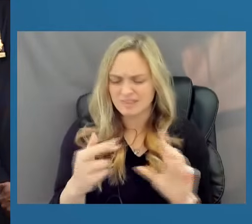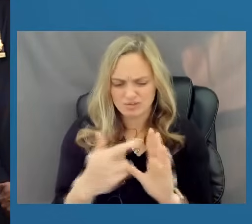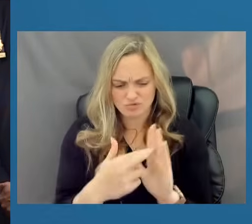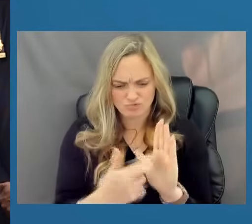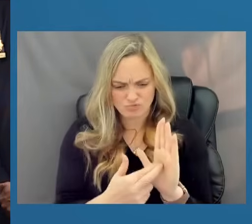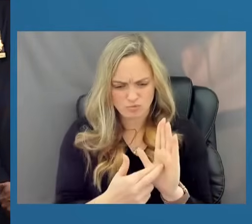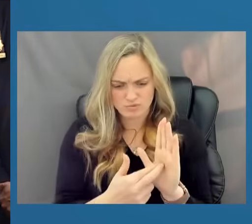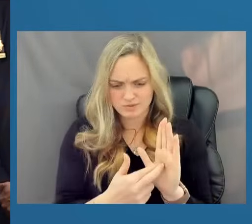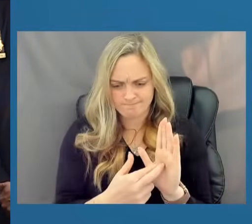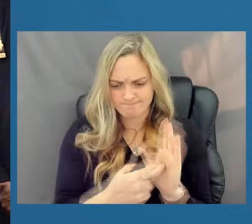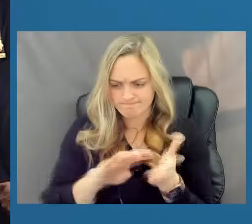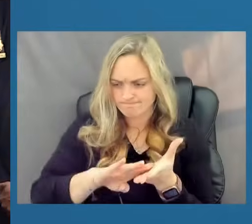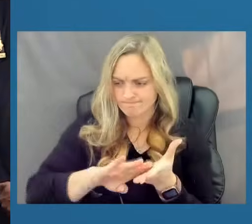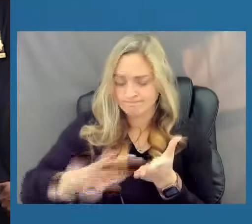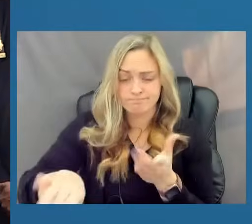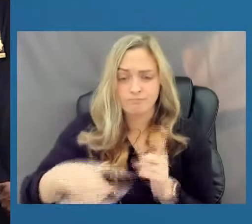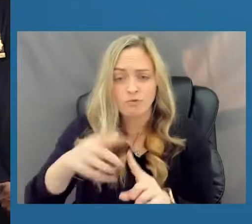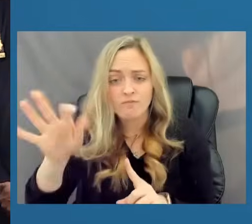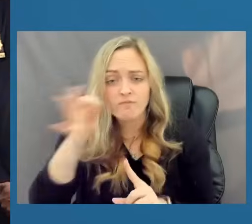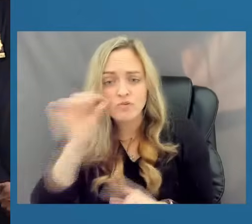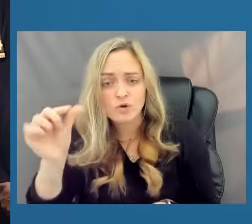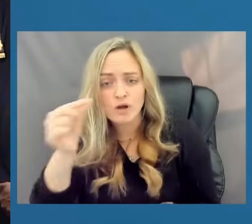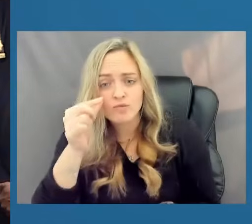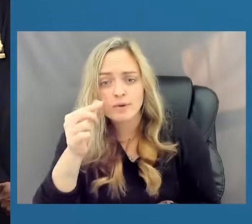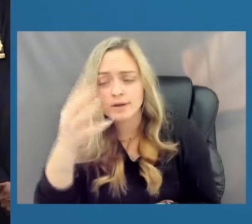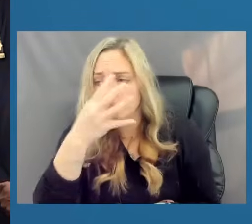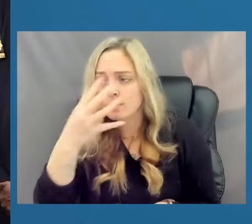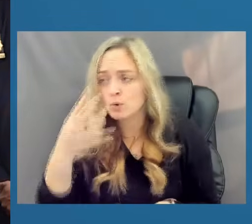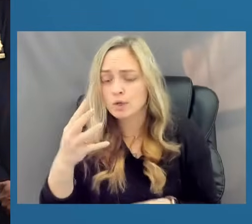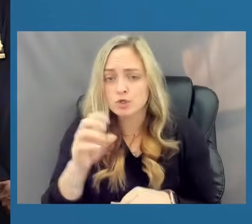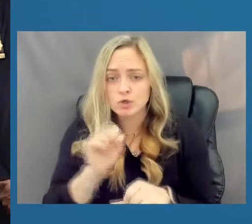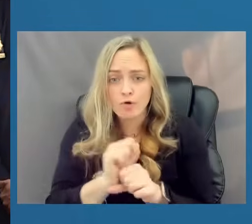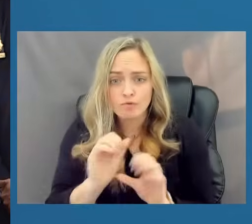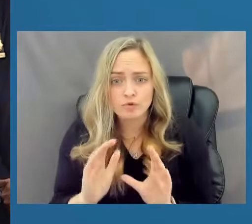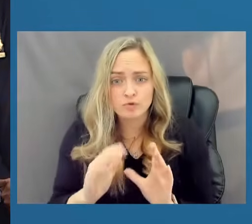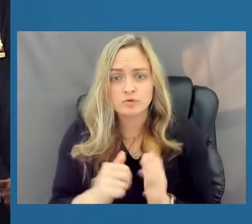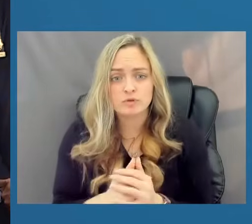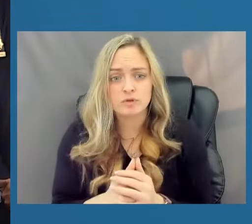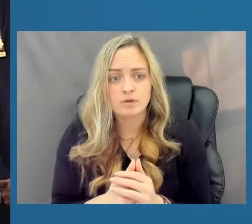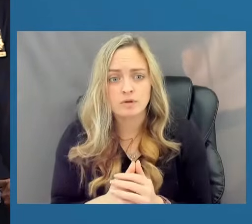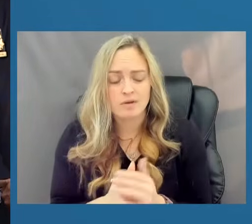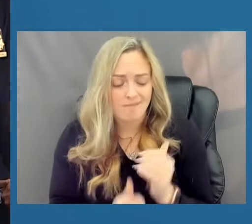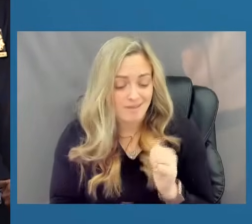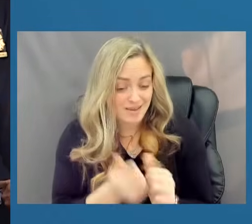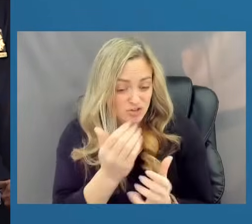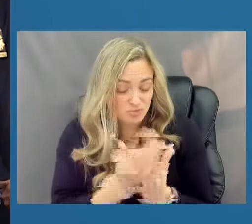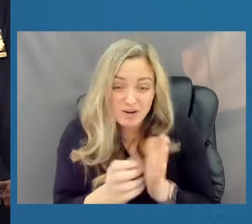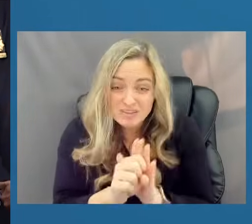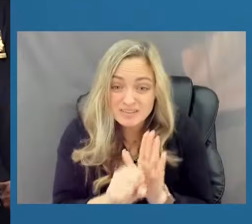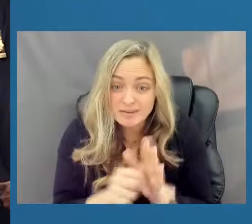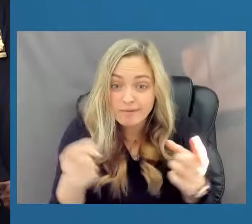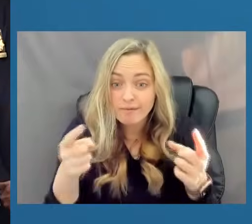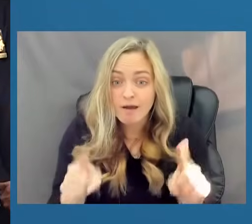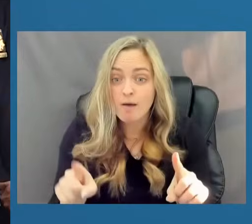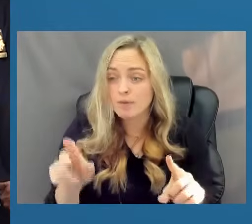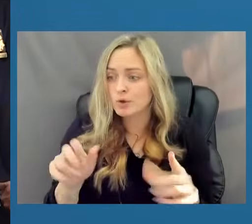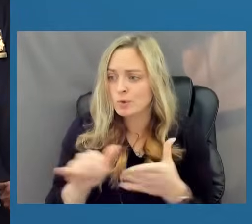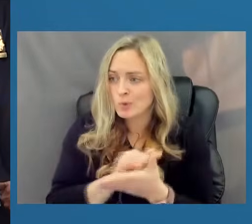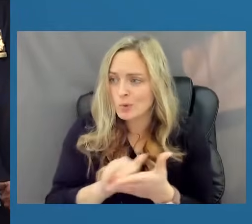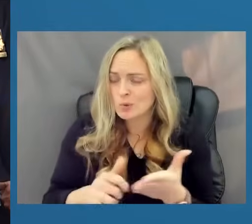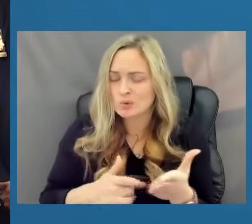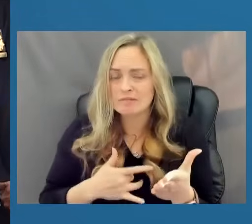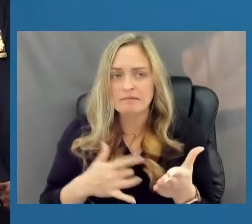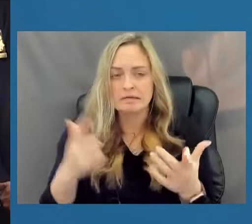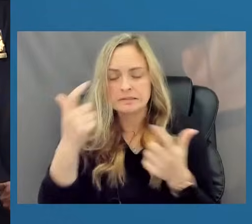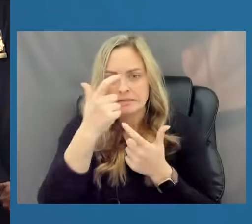federal government and our immigration officers. In every corner of our state, New Yorkers are feeling traumatized